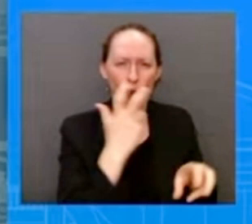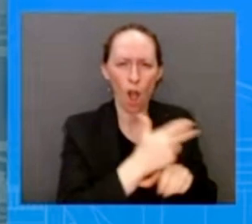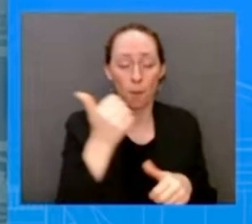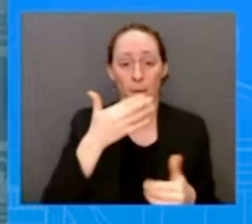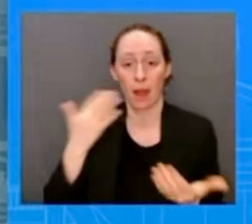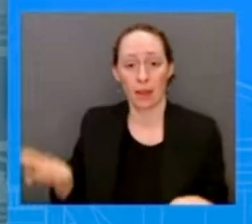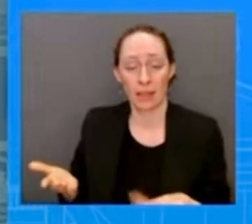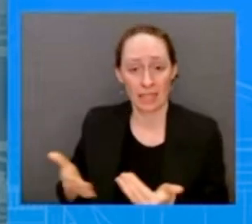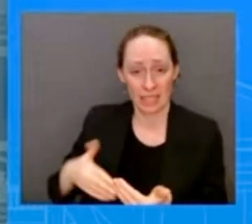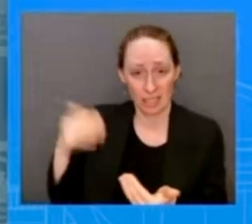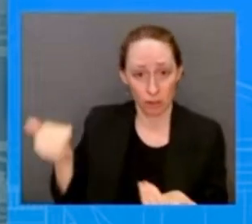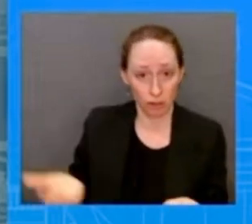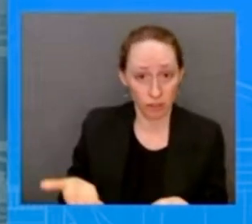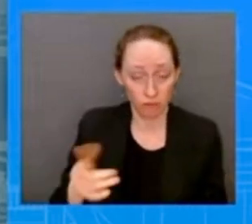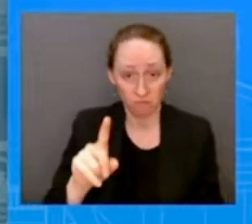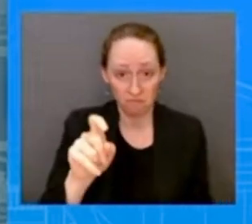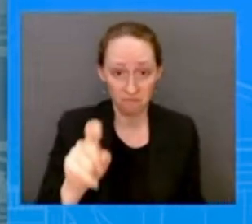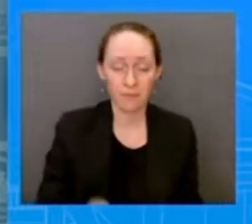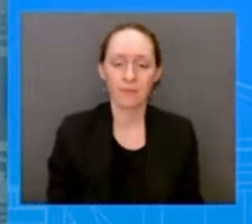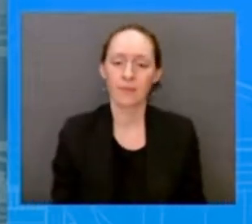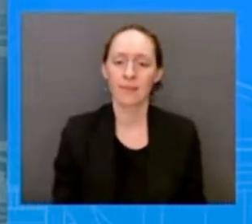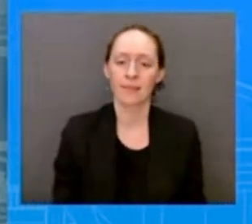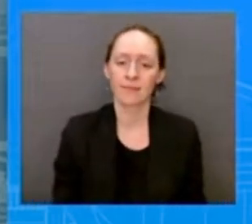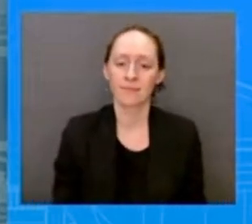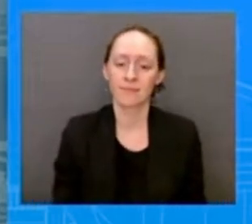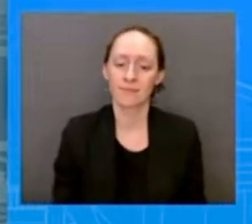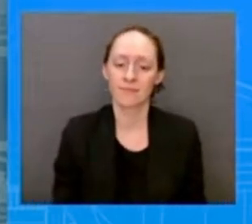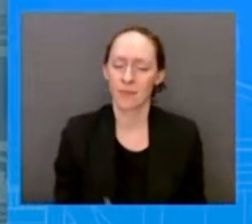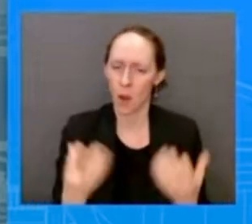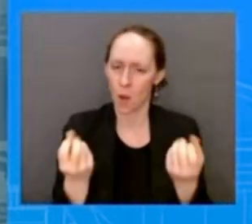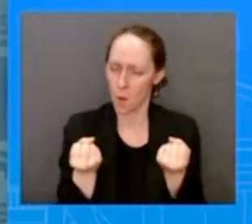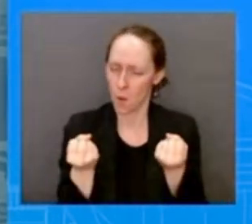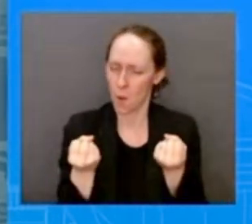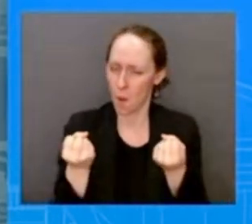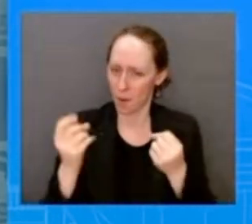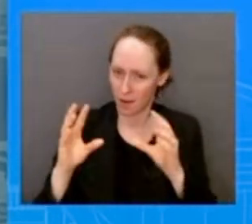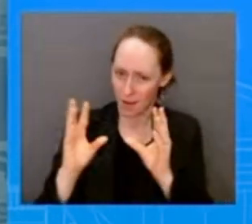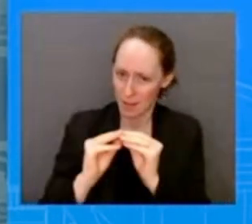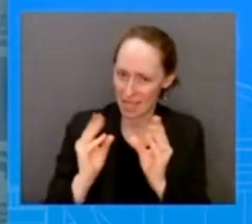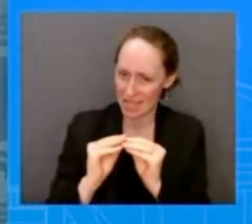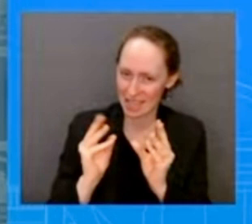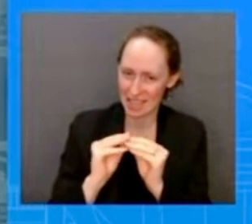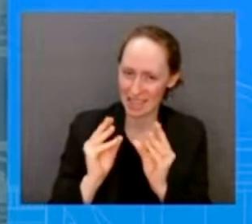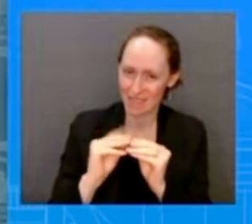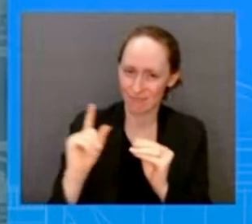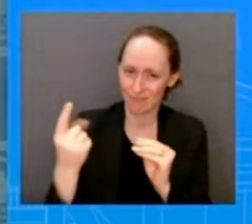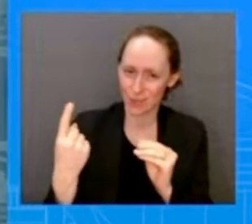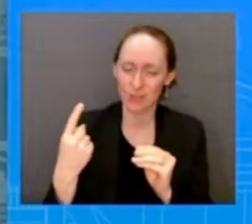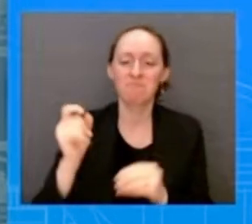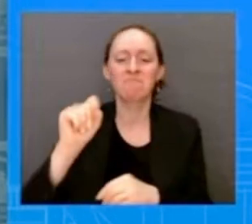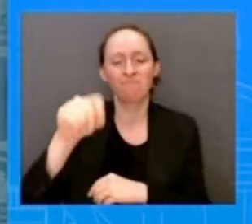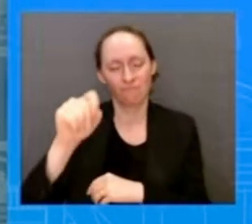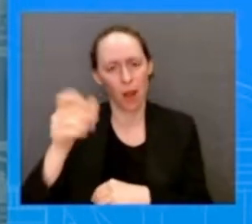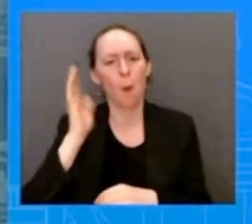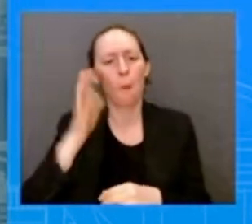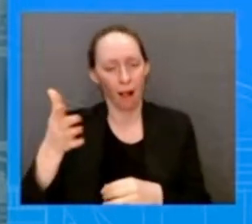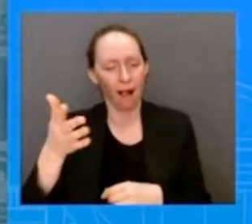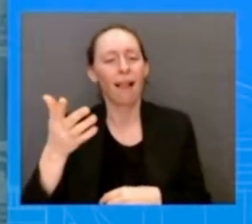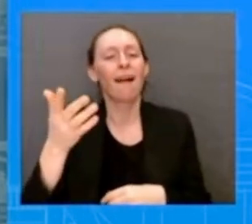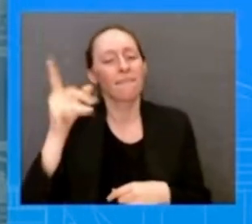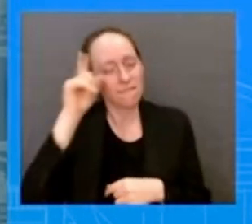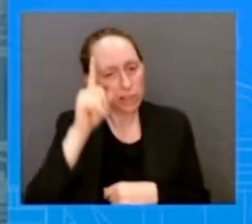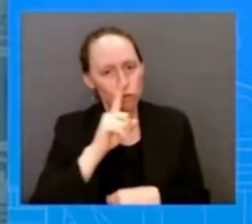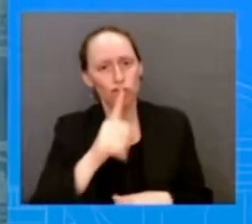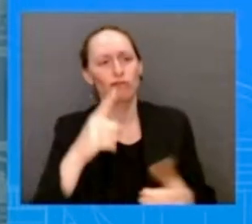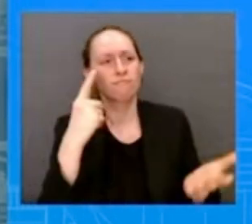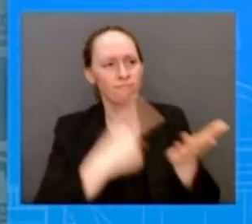talk about Ukraine and how we can all work together to help support them as quickly as we possibly can with as much as we can, but I don't have anything specific on